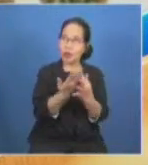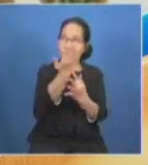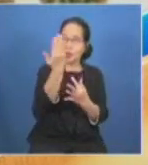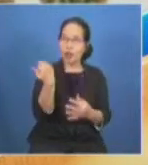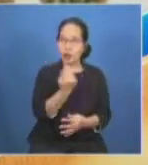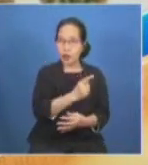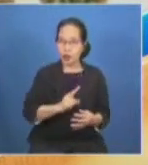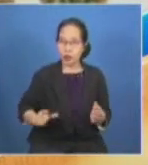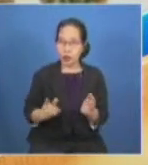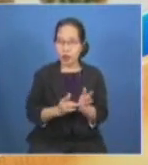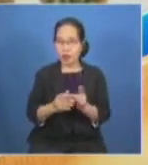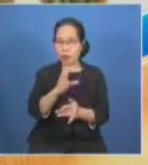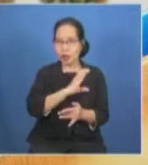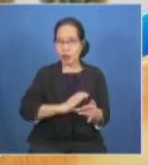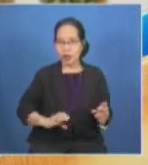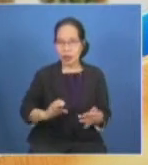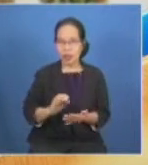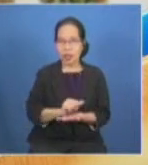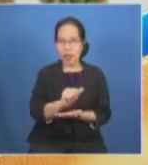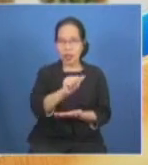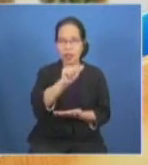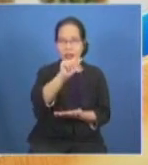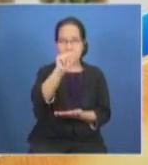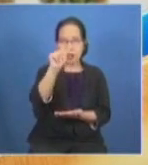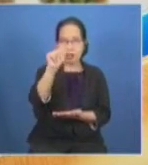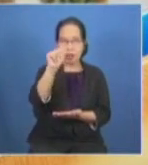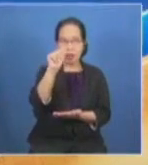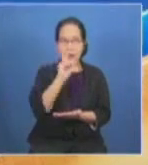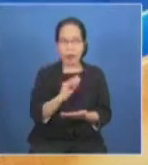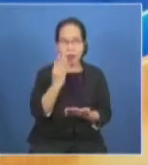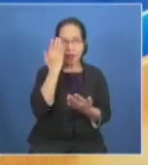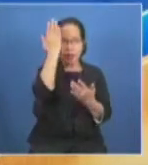are those that are being said that through Him